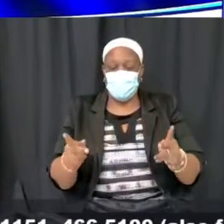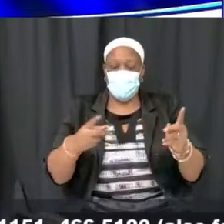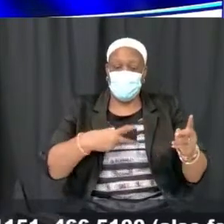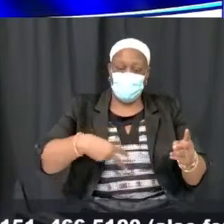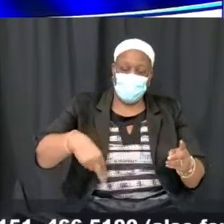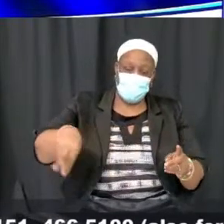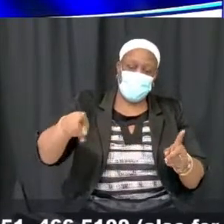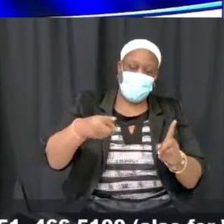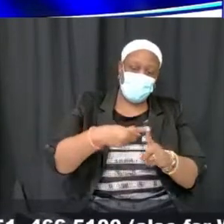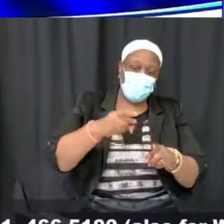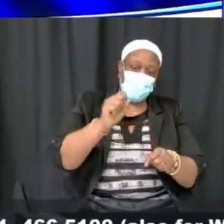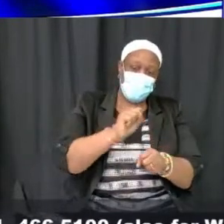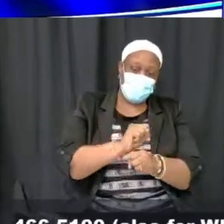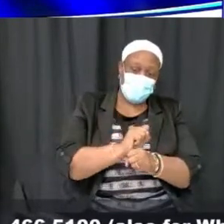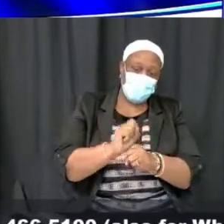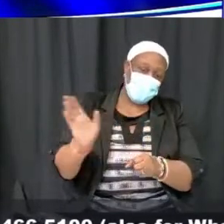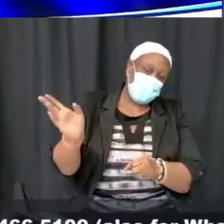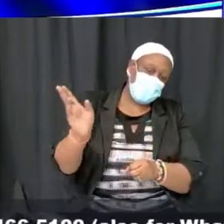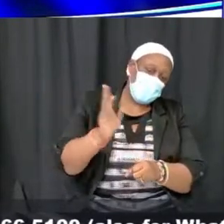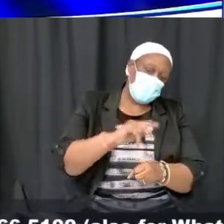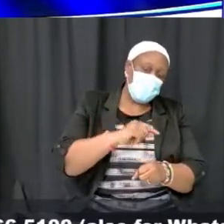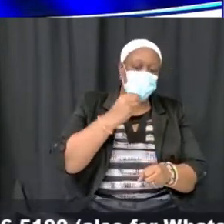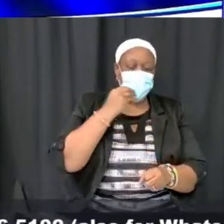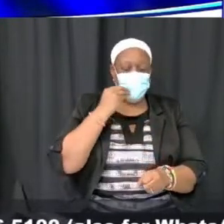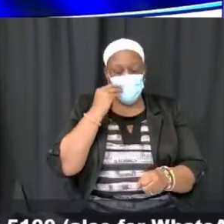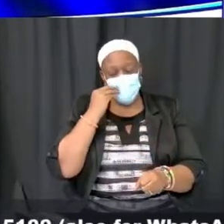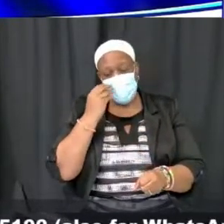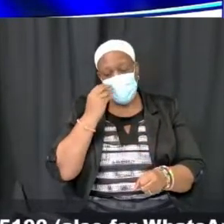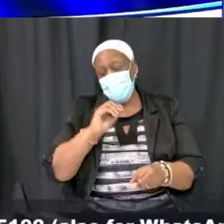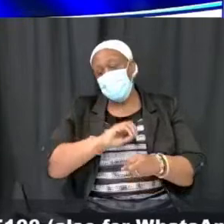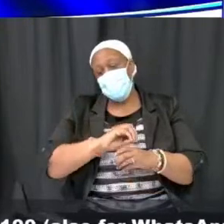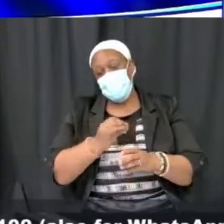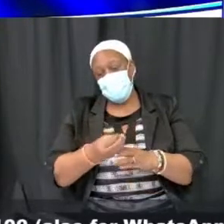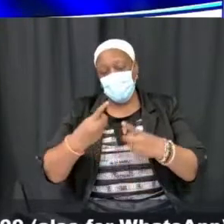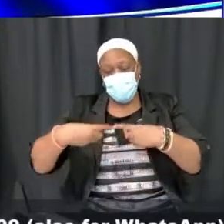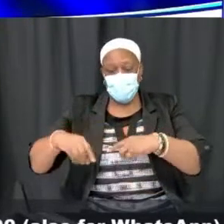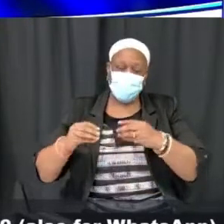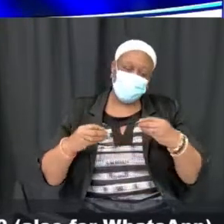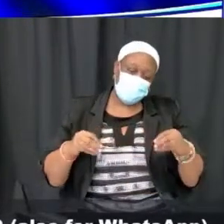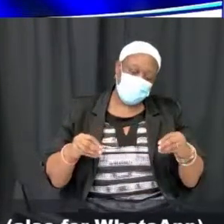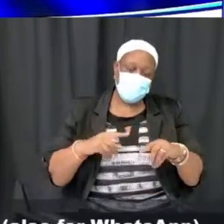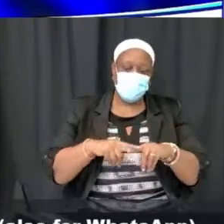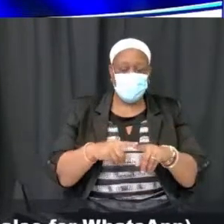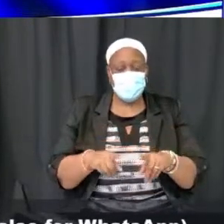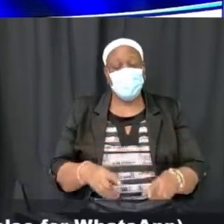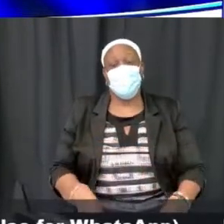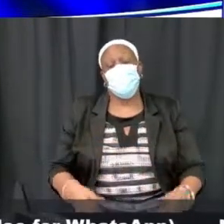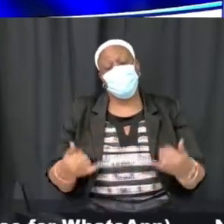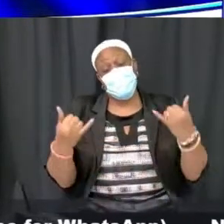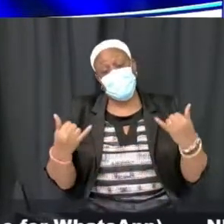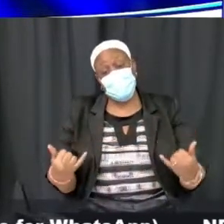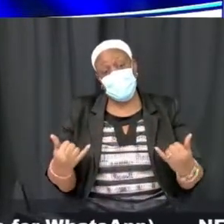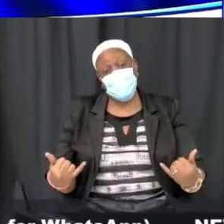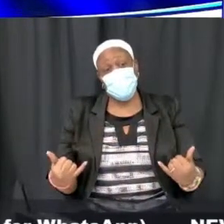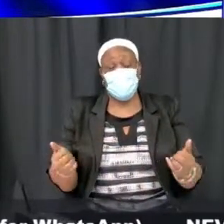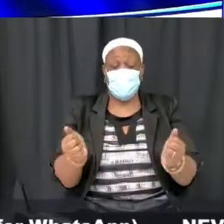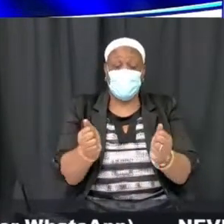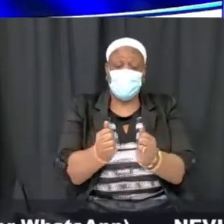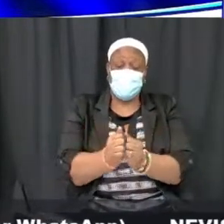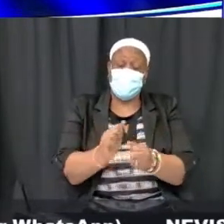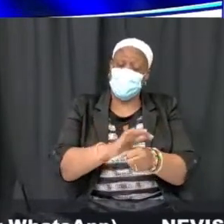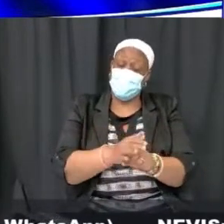and to attend to other facets of their lives. In the era of COVID, we have equally